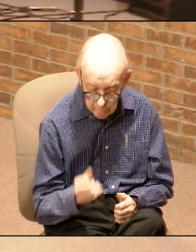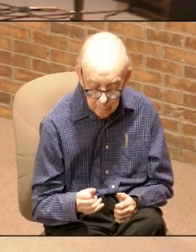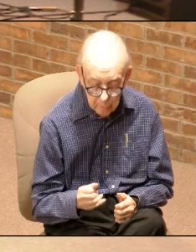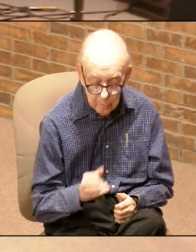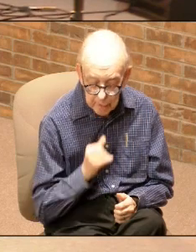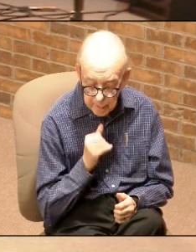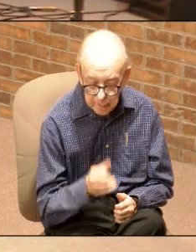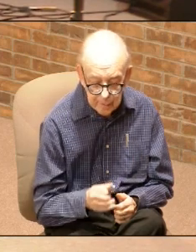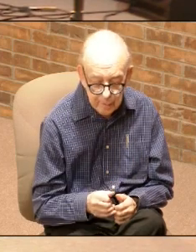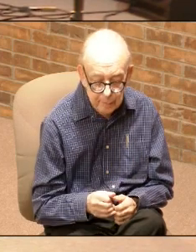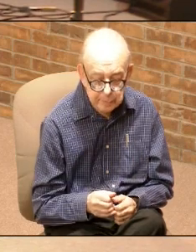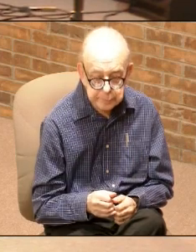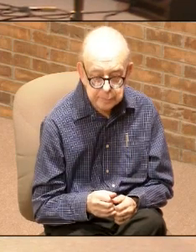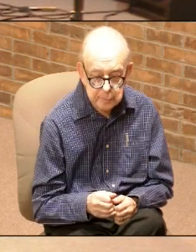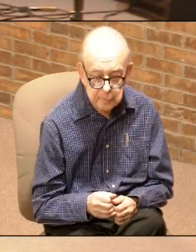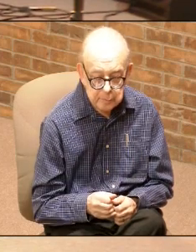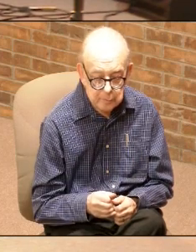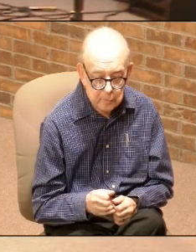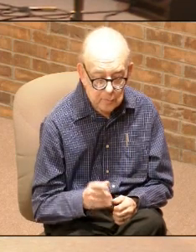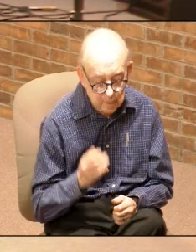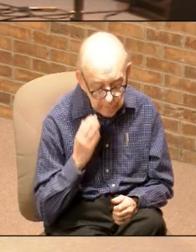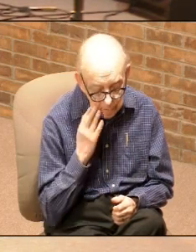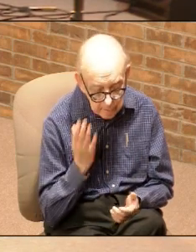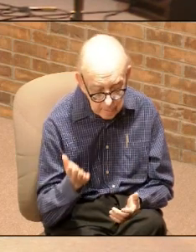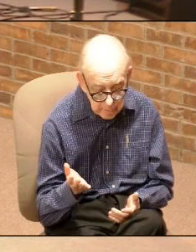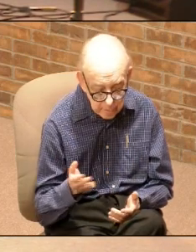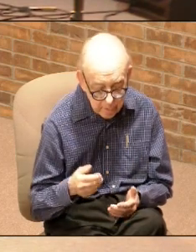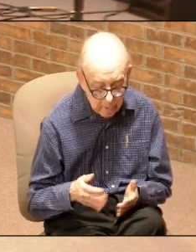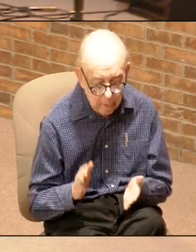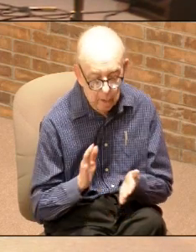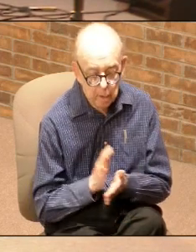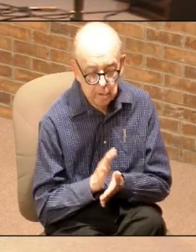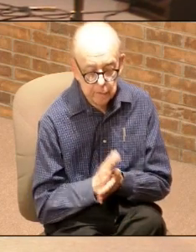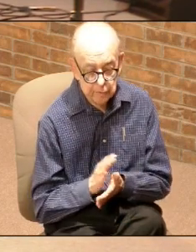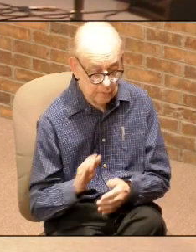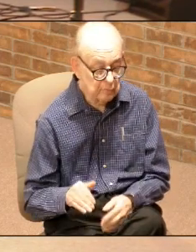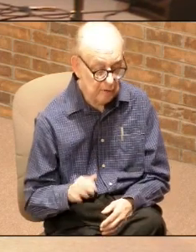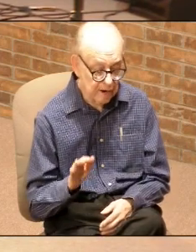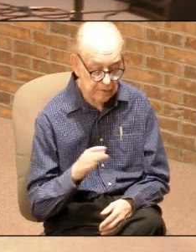Why not? You know, you let the school raise them.